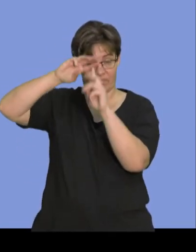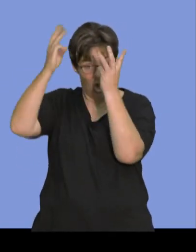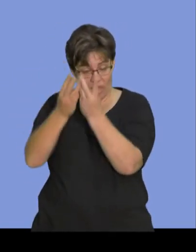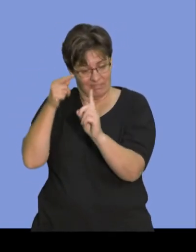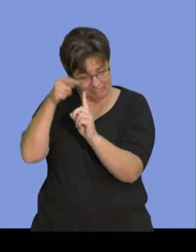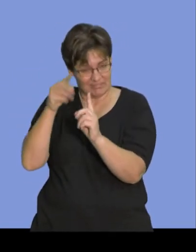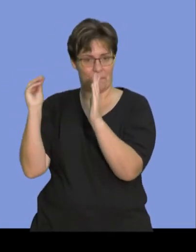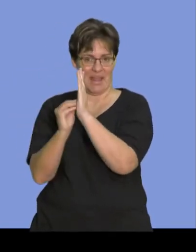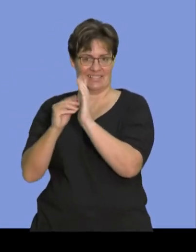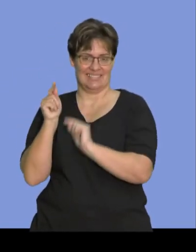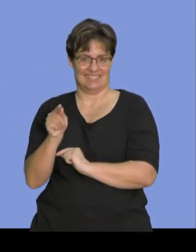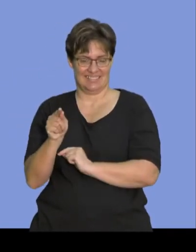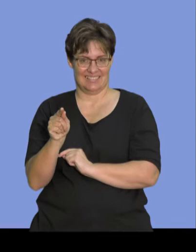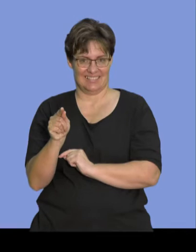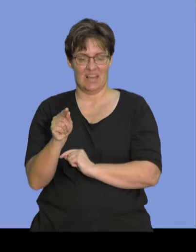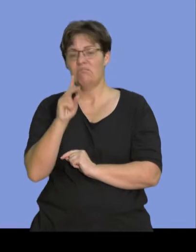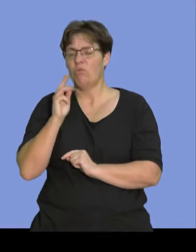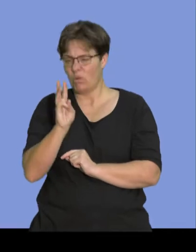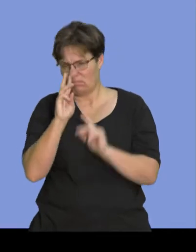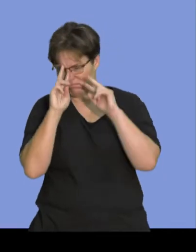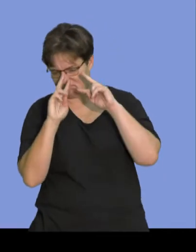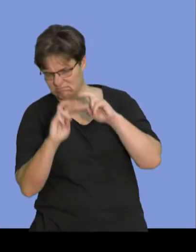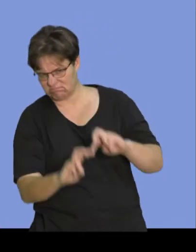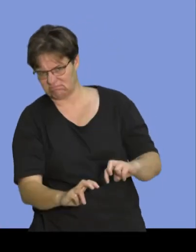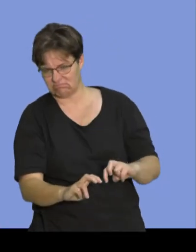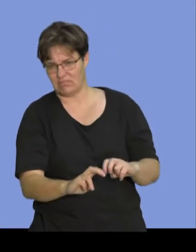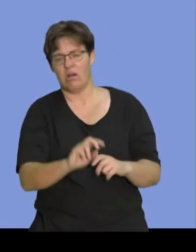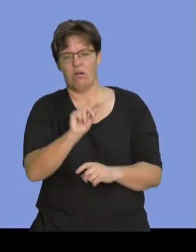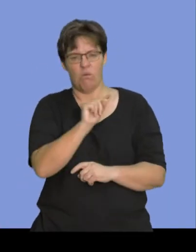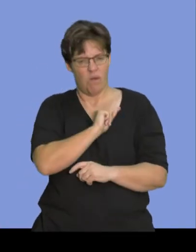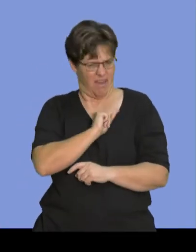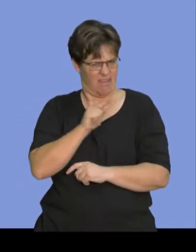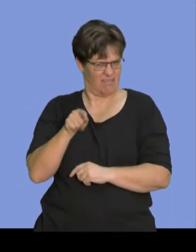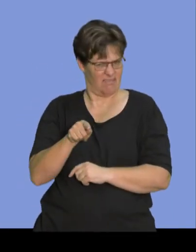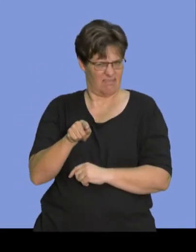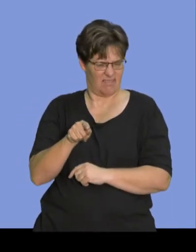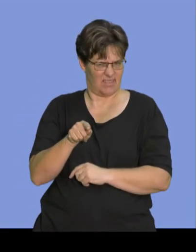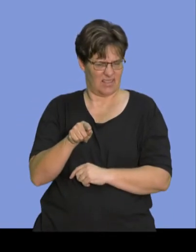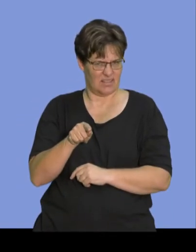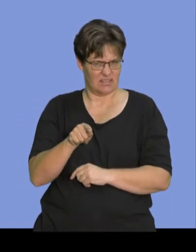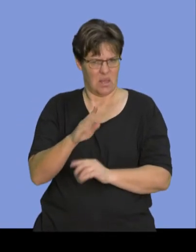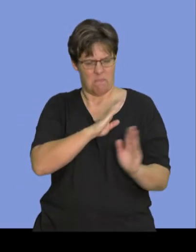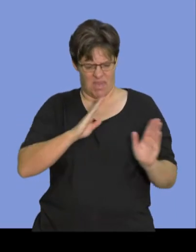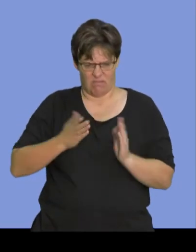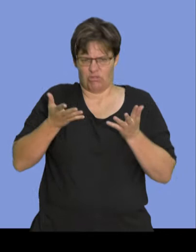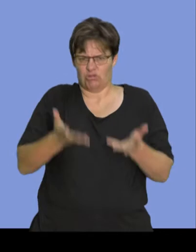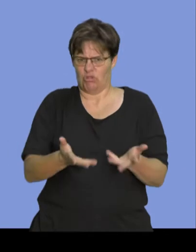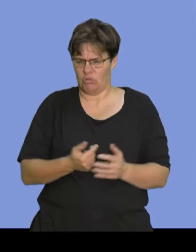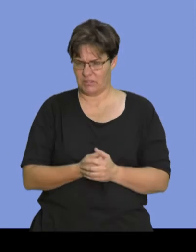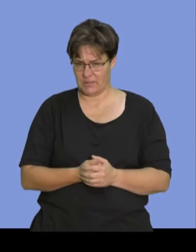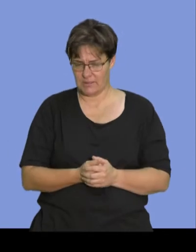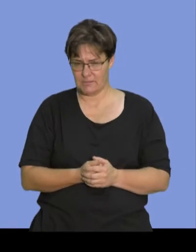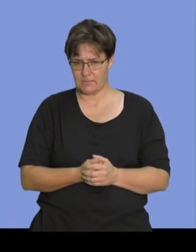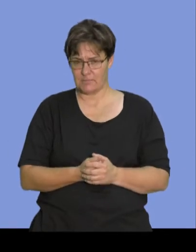okay? We'll try and explore some reasons as to why, or the science why the Earth behaves like a huge magnet. So the